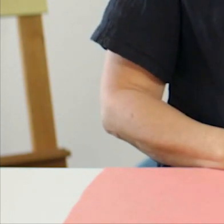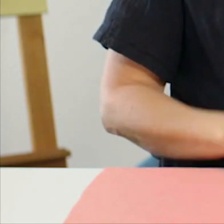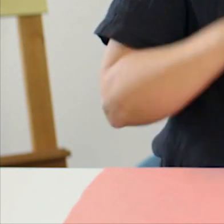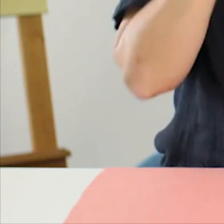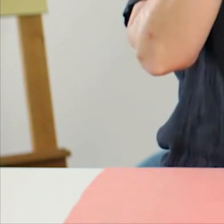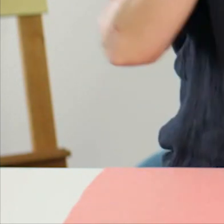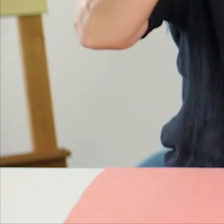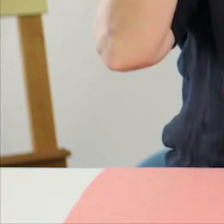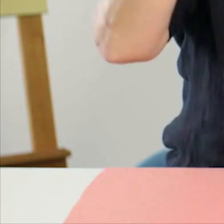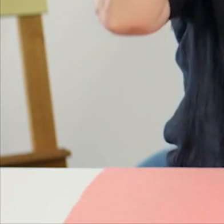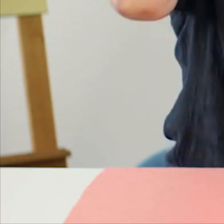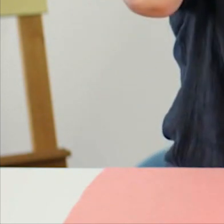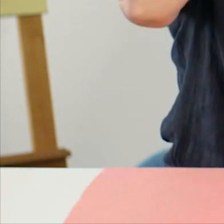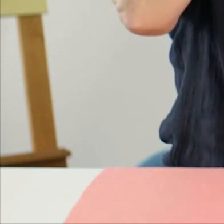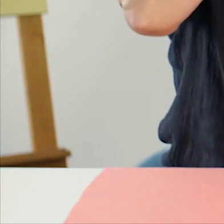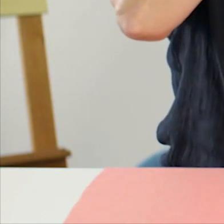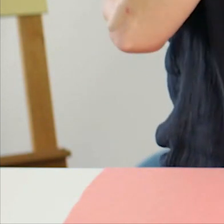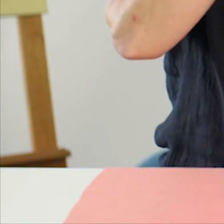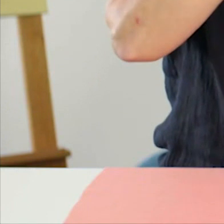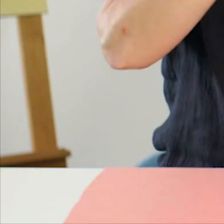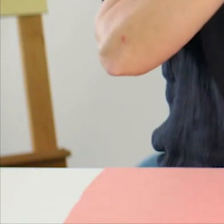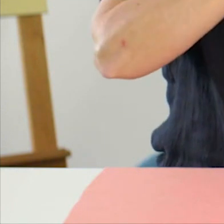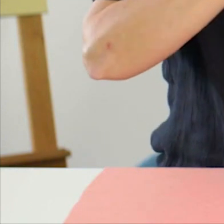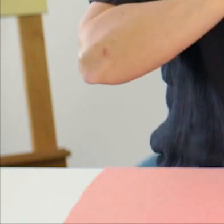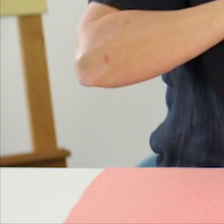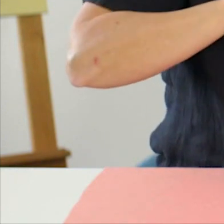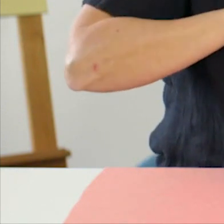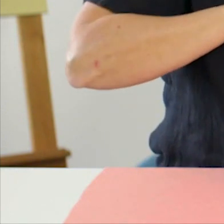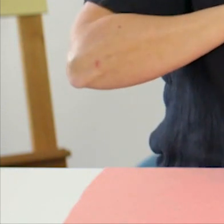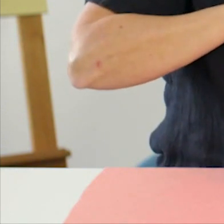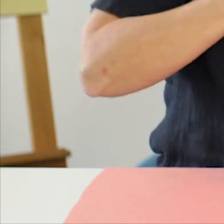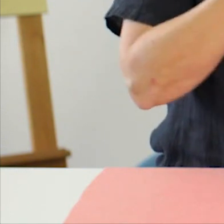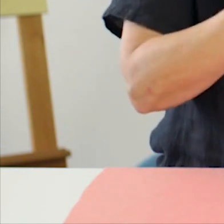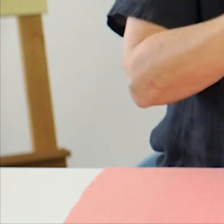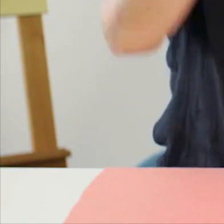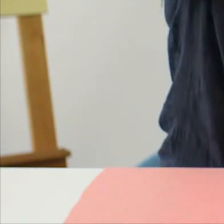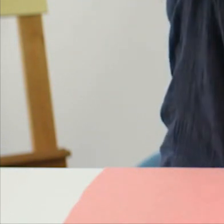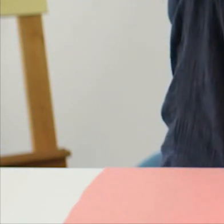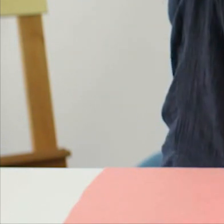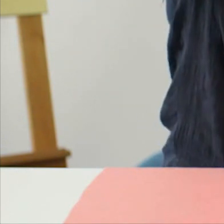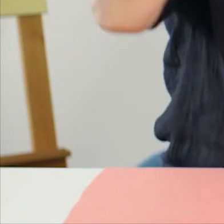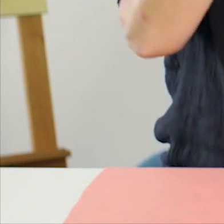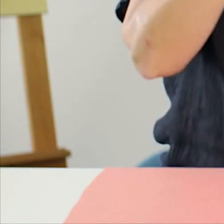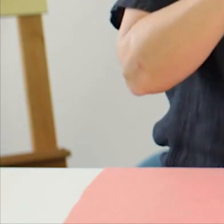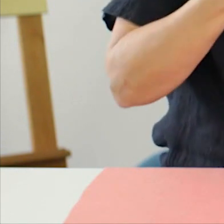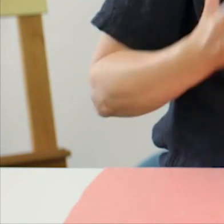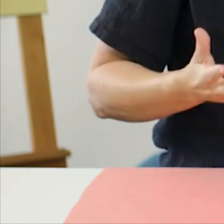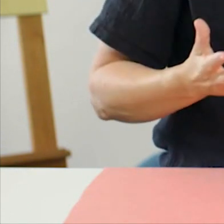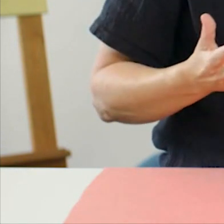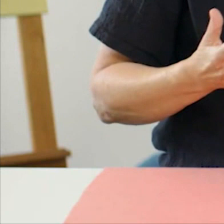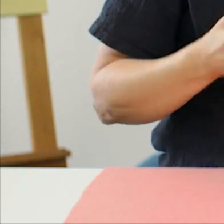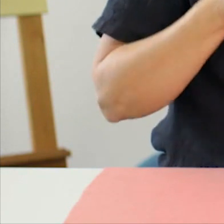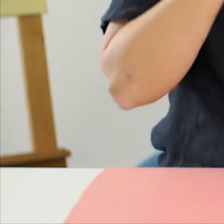read a long text and then tried to remember what it's about? Good readers summarise a text